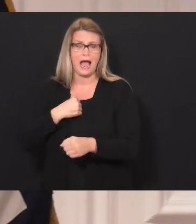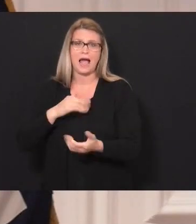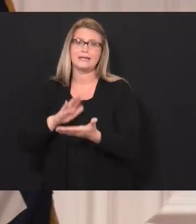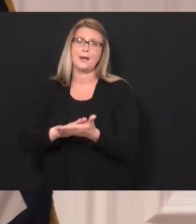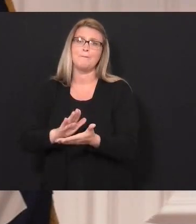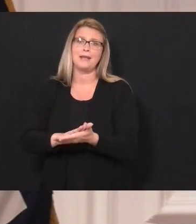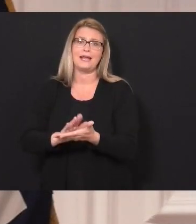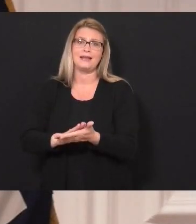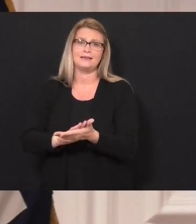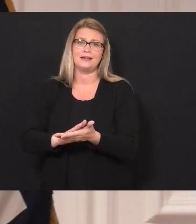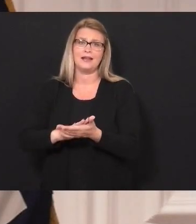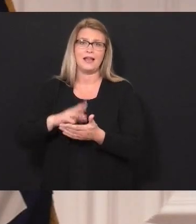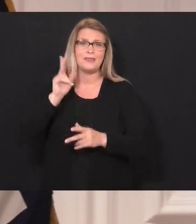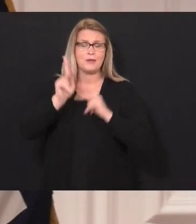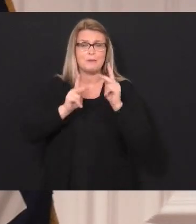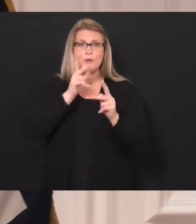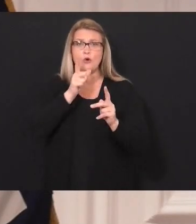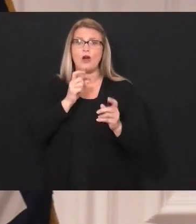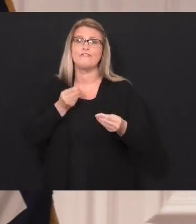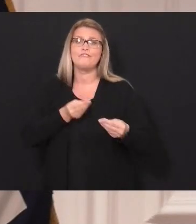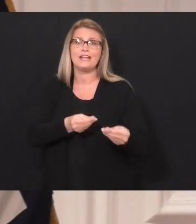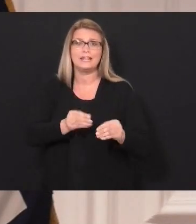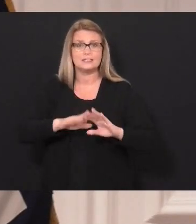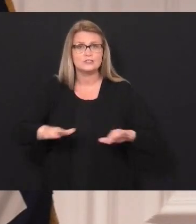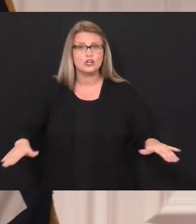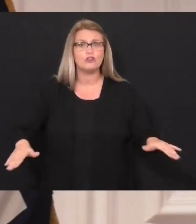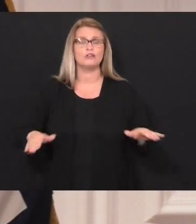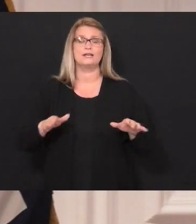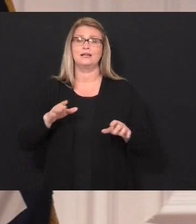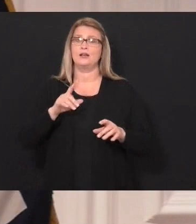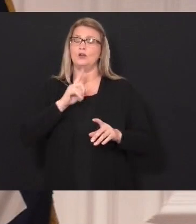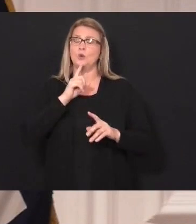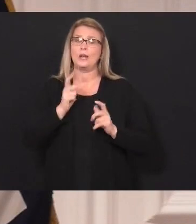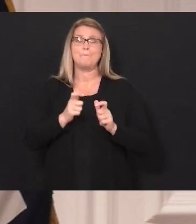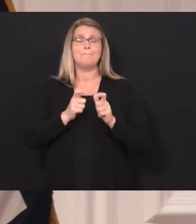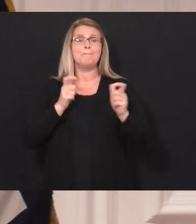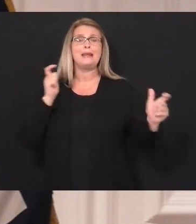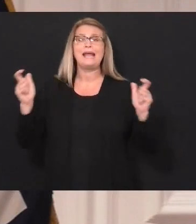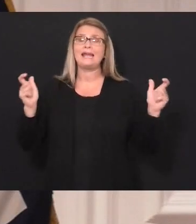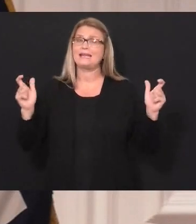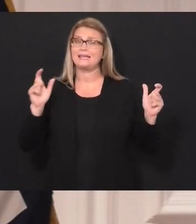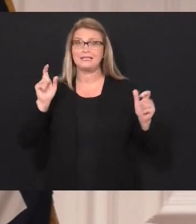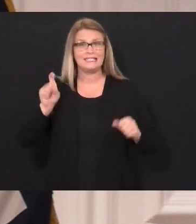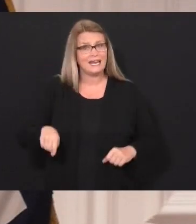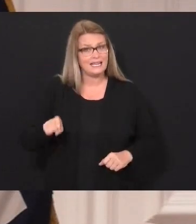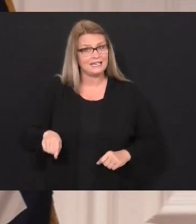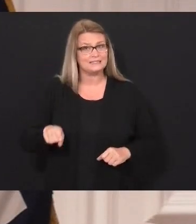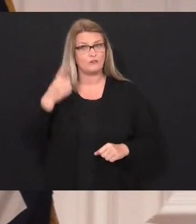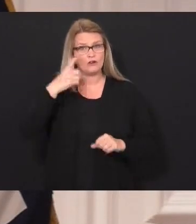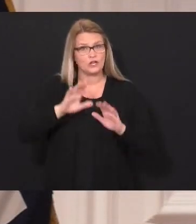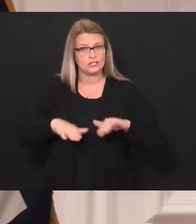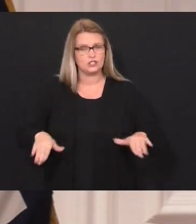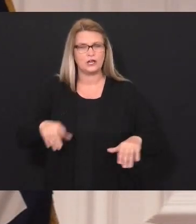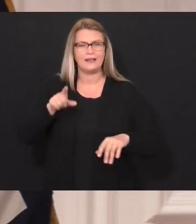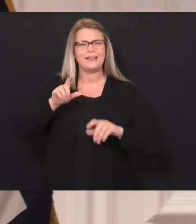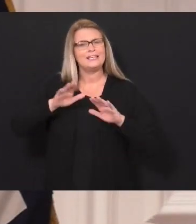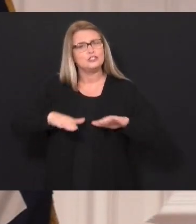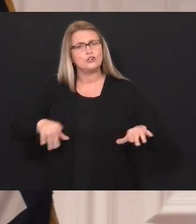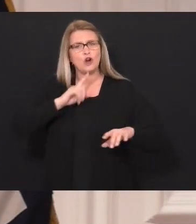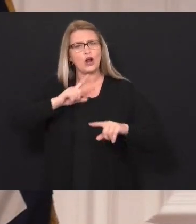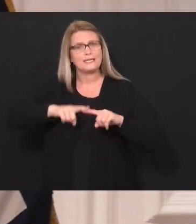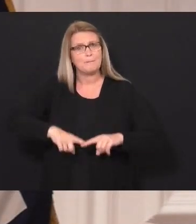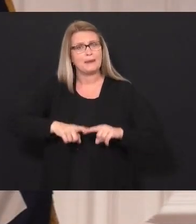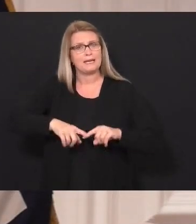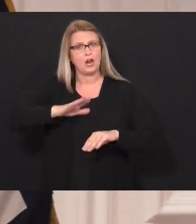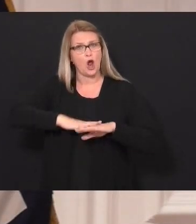people that are getting the food out to the kids, you know, that are in such need. I mean, for crying out loud, these kids are so dependent upon the